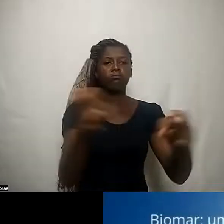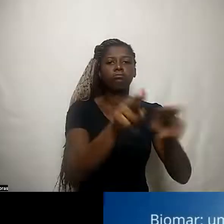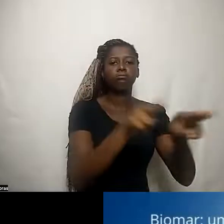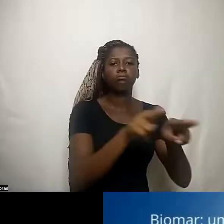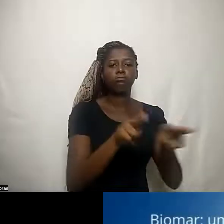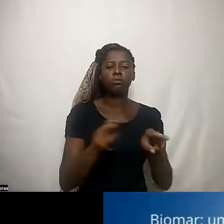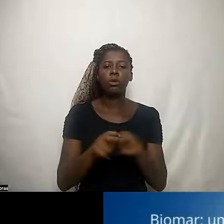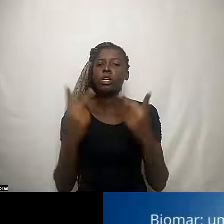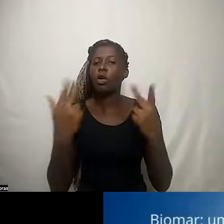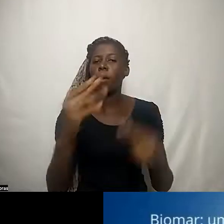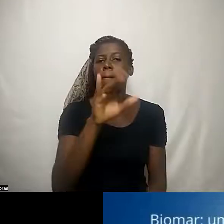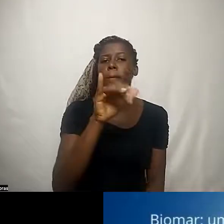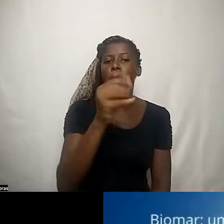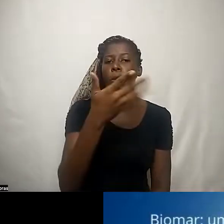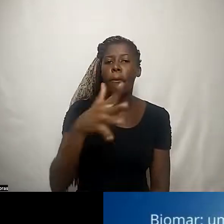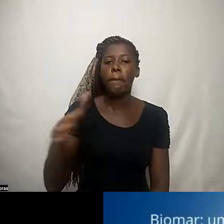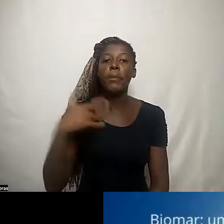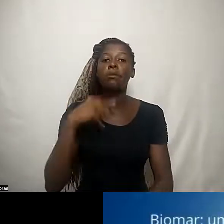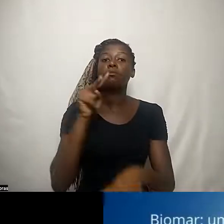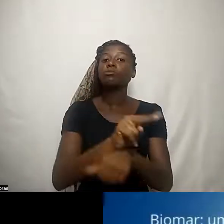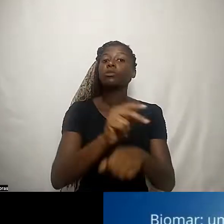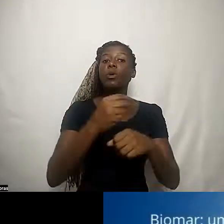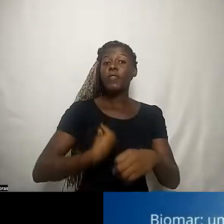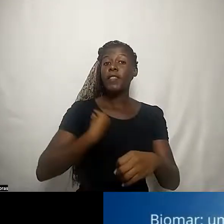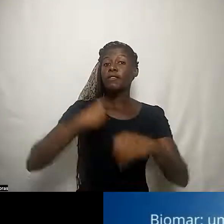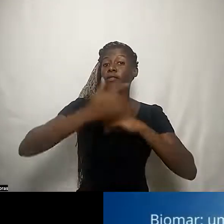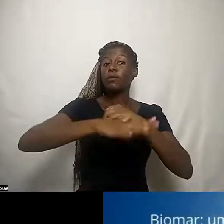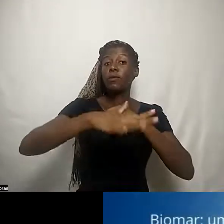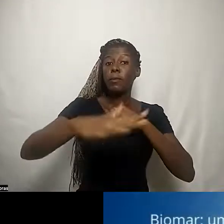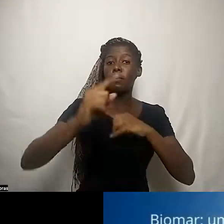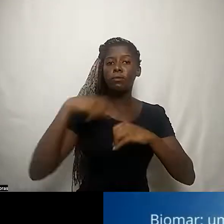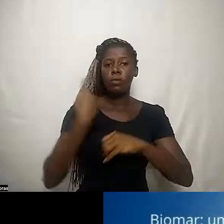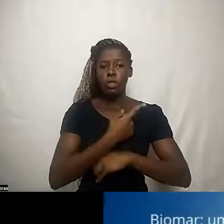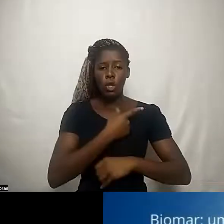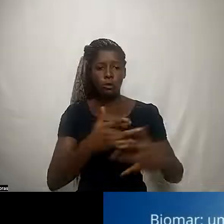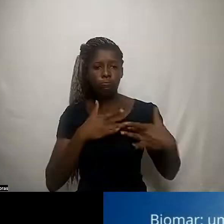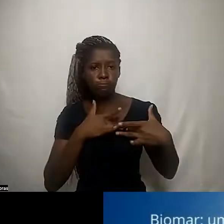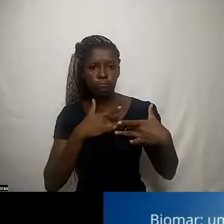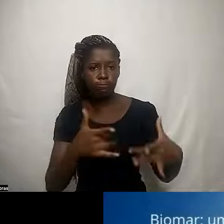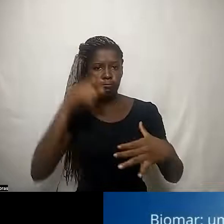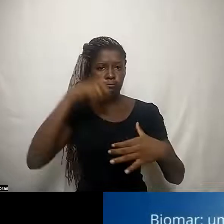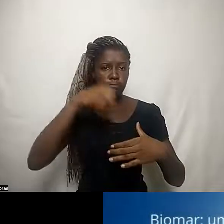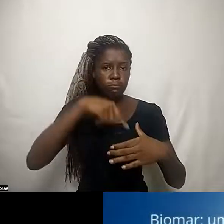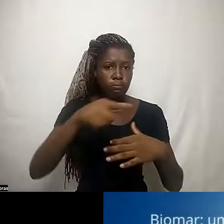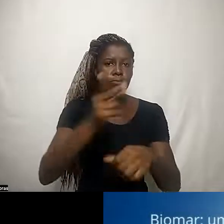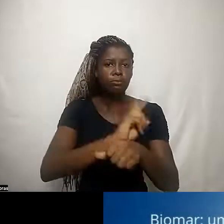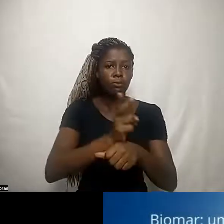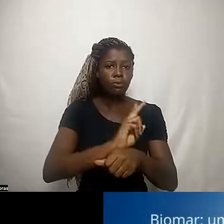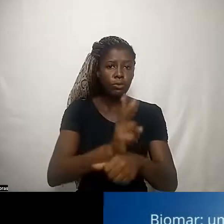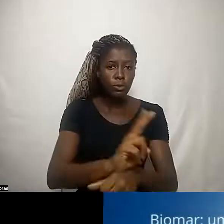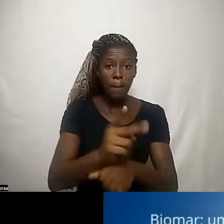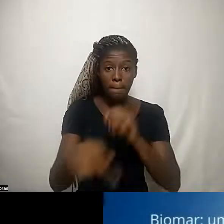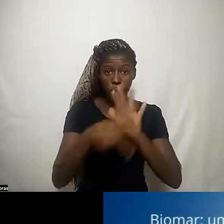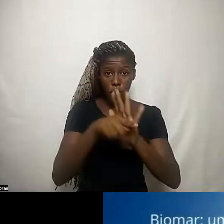So we have partners like the Biomar Network to conserve the oceans. The investment in